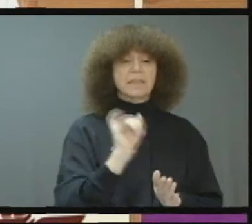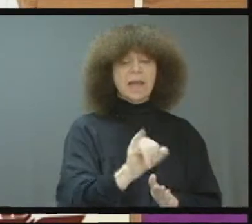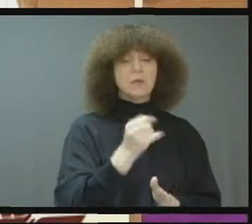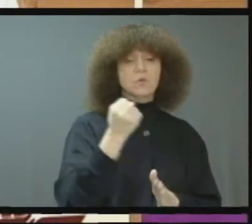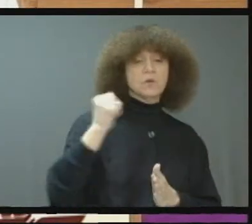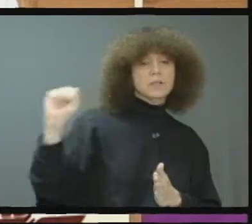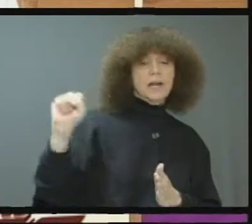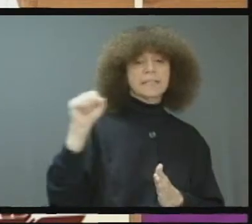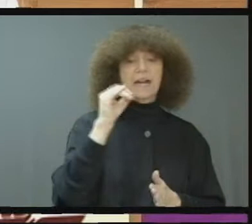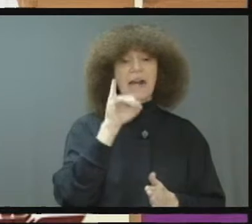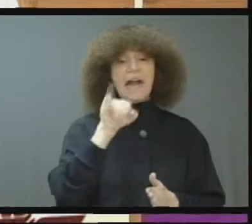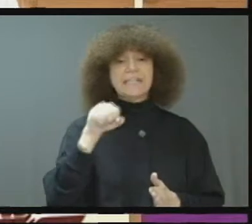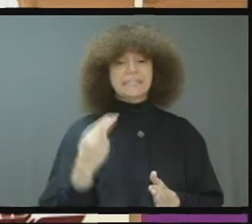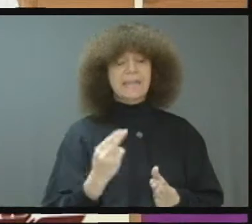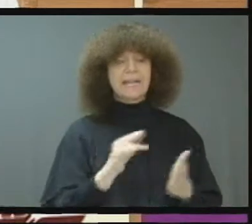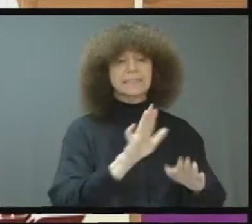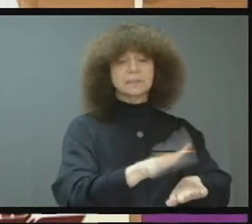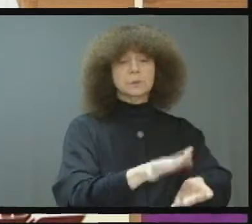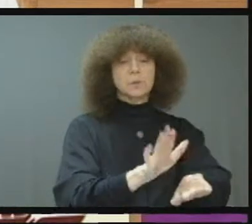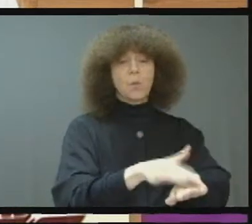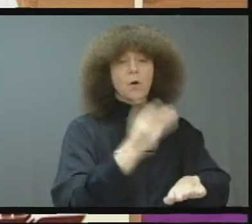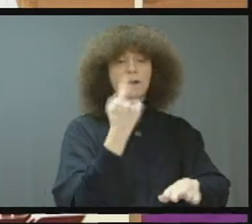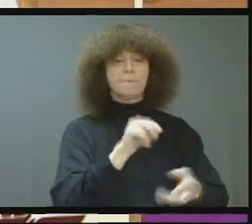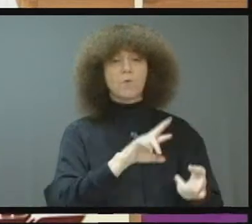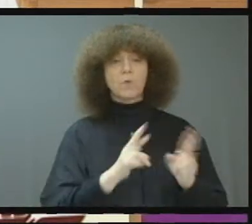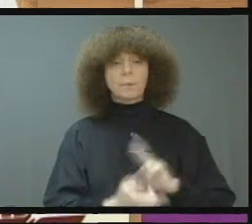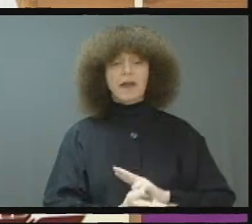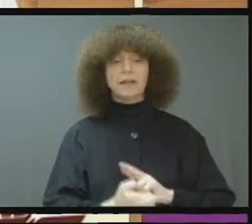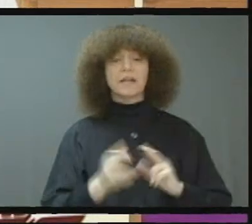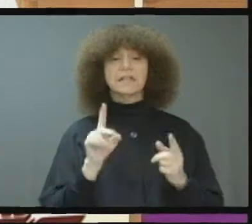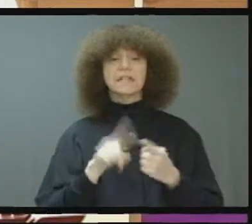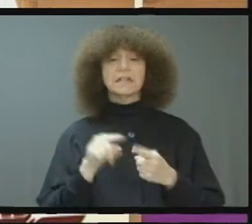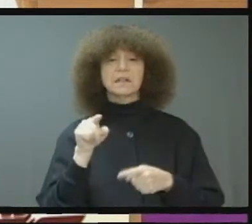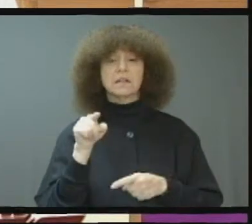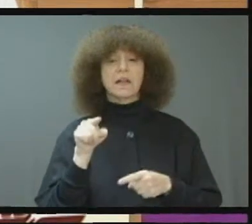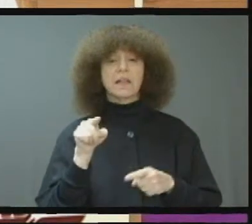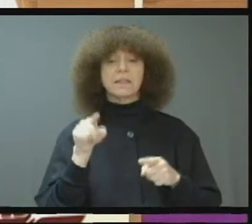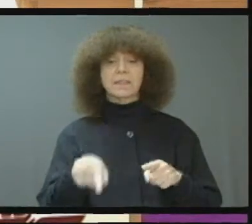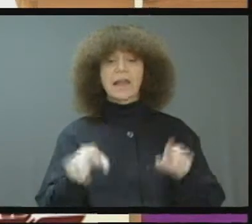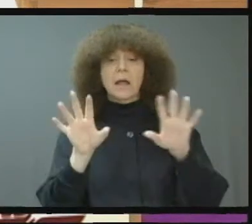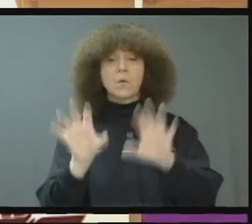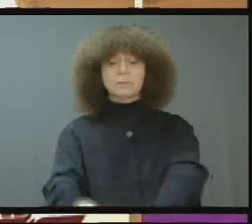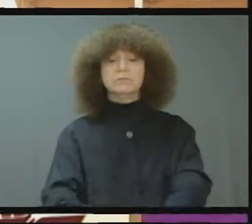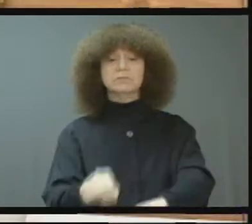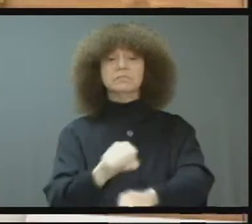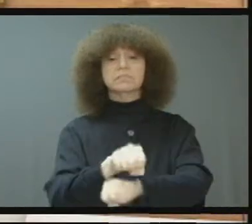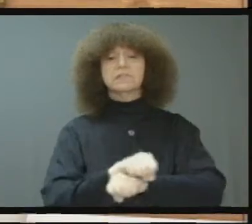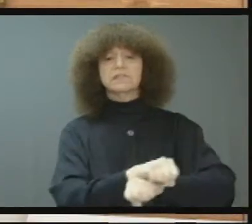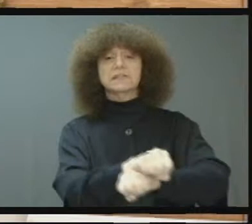God's judgment came upon them and they were taken away into exile into Babylon.